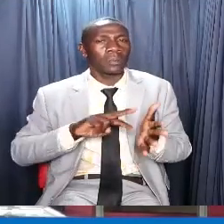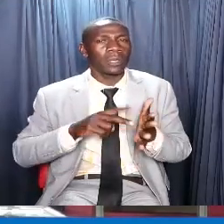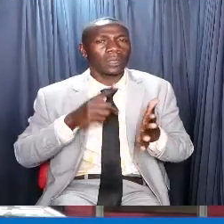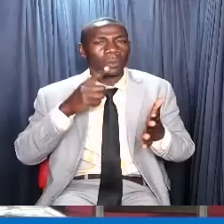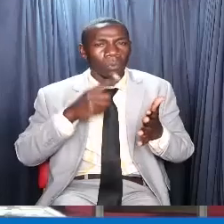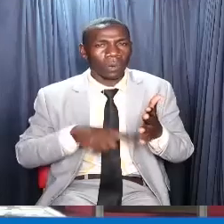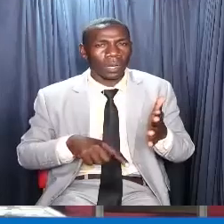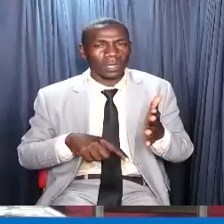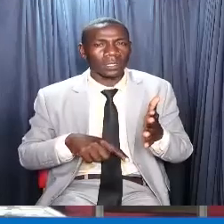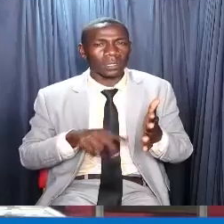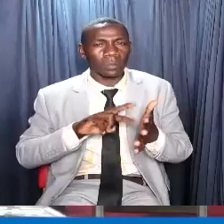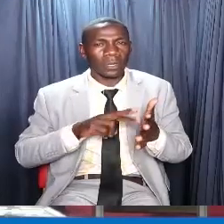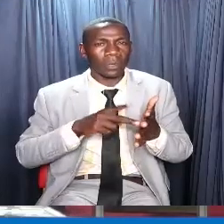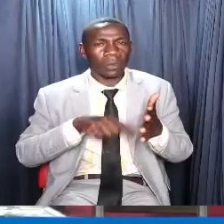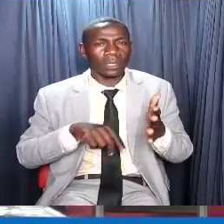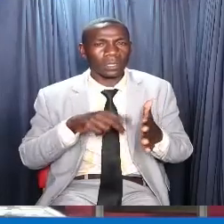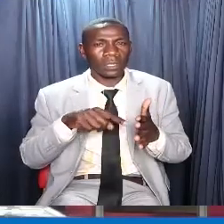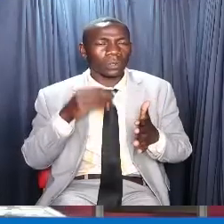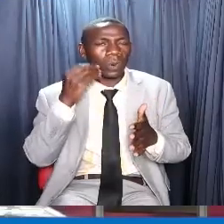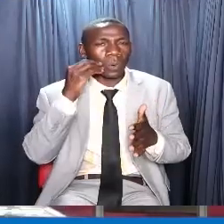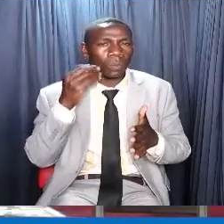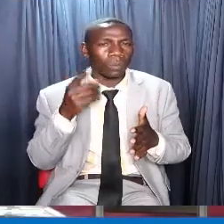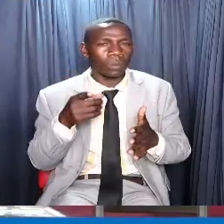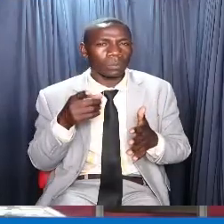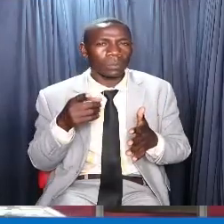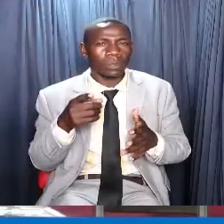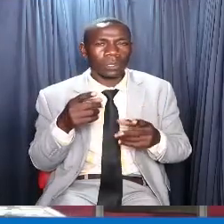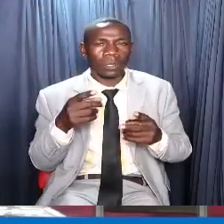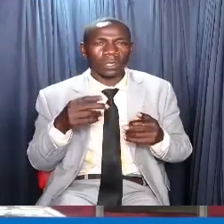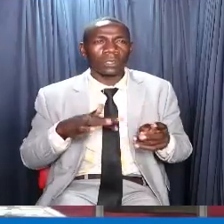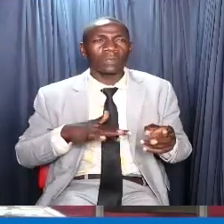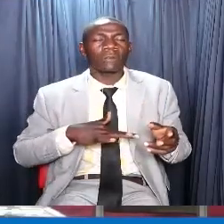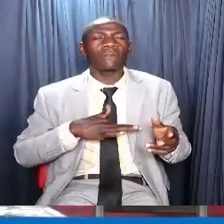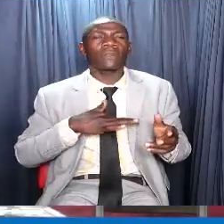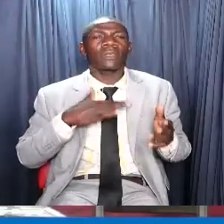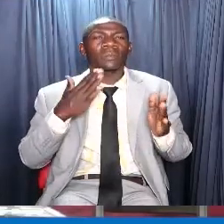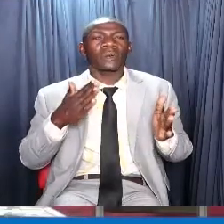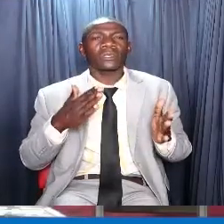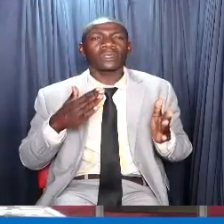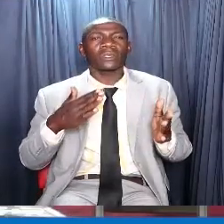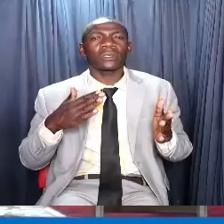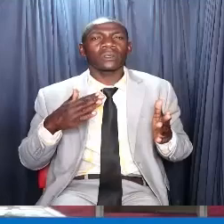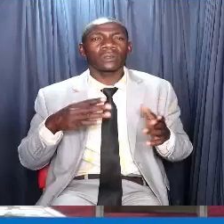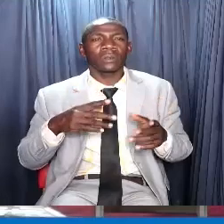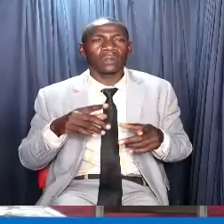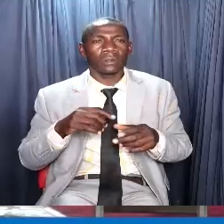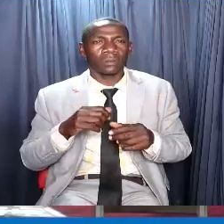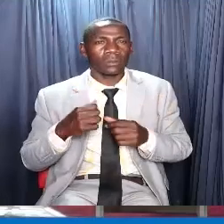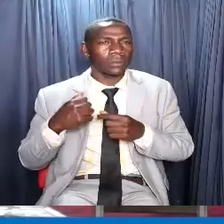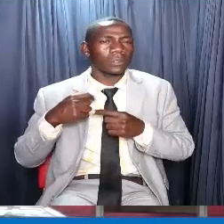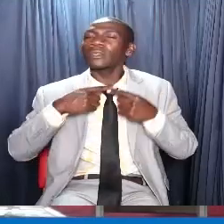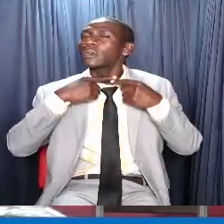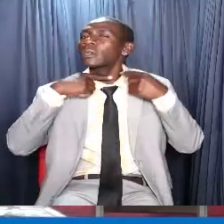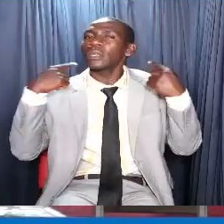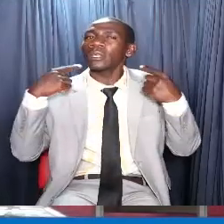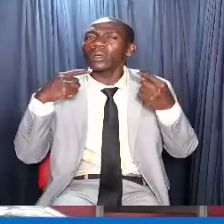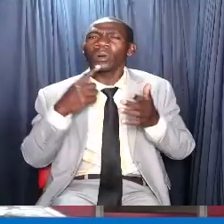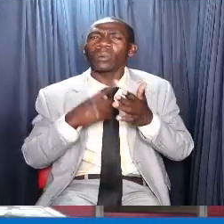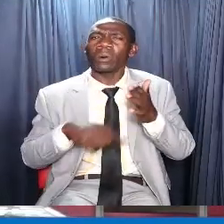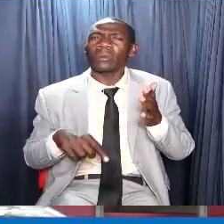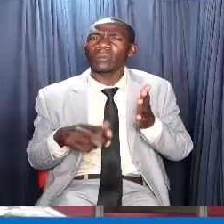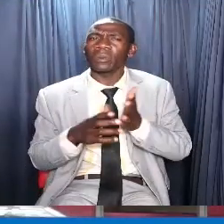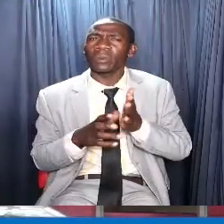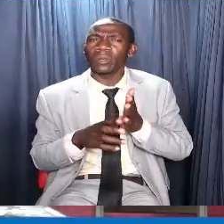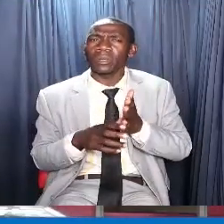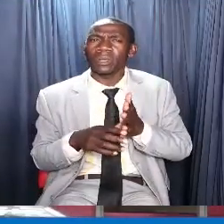gani mji huu? No, what worth do I have in this home here? Hai unaona mtu ndio huyo. Then you see one strangling herself. Ni nini? What is happening